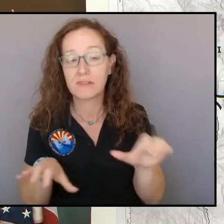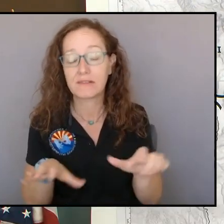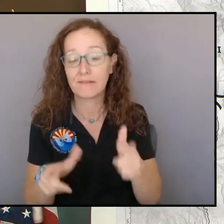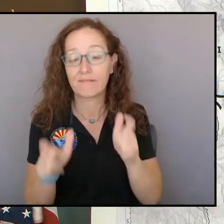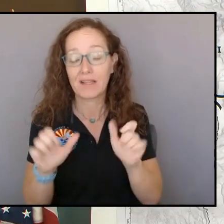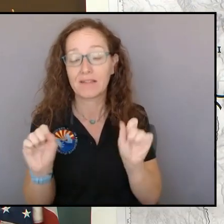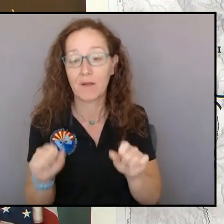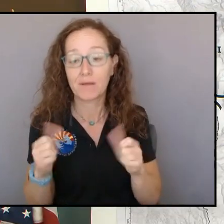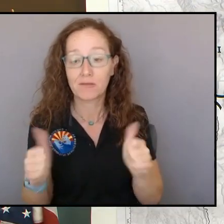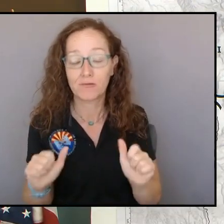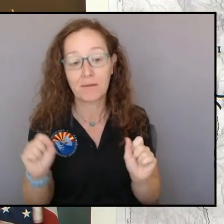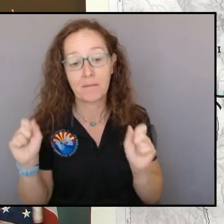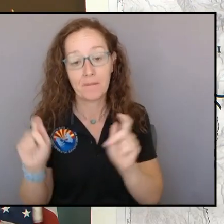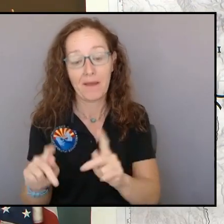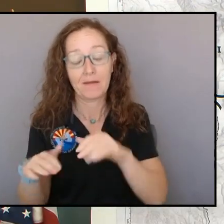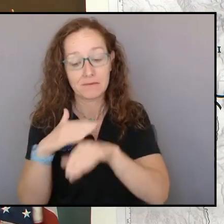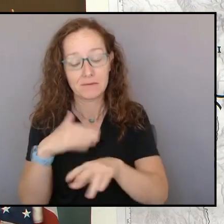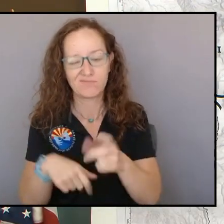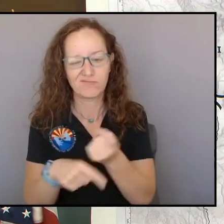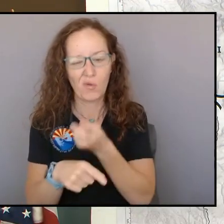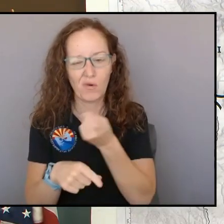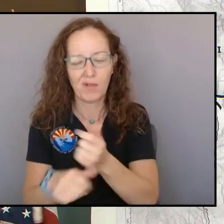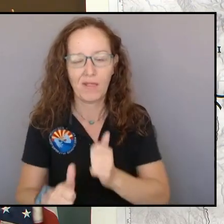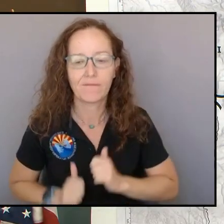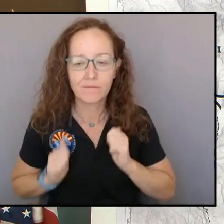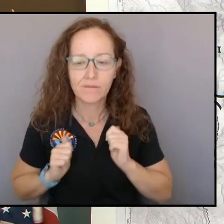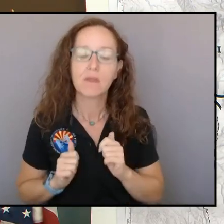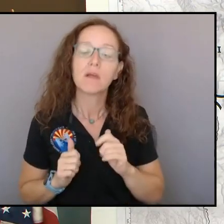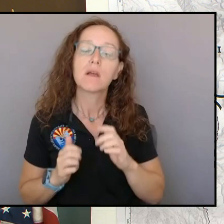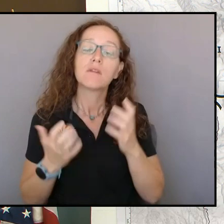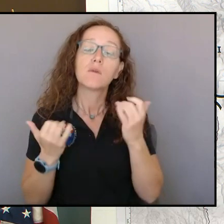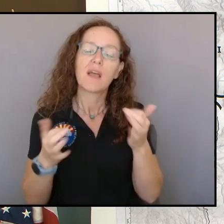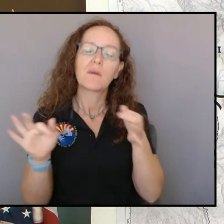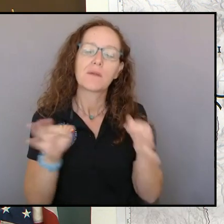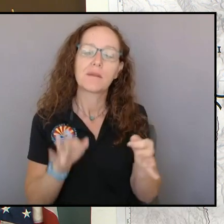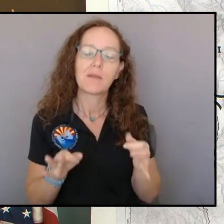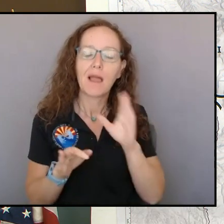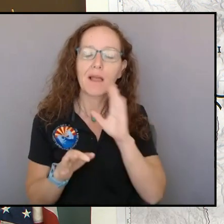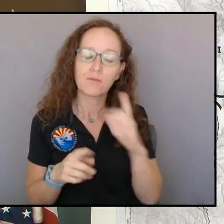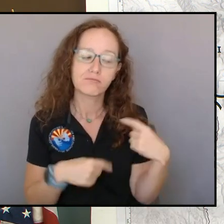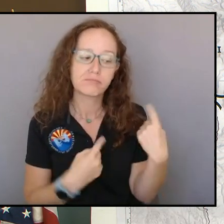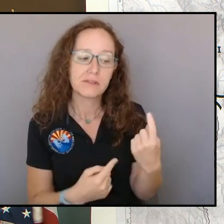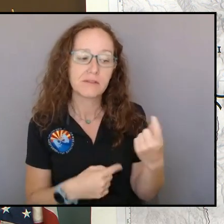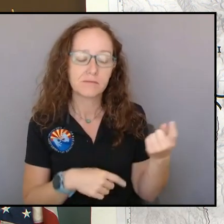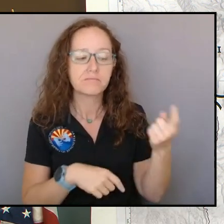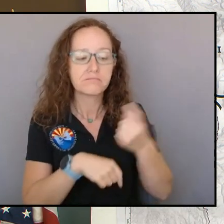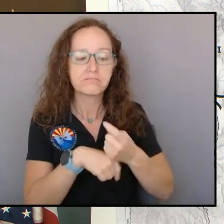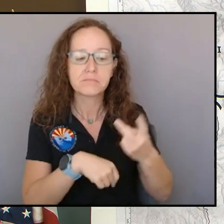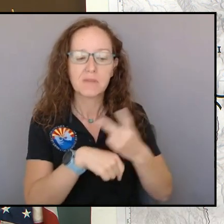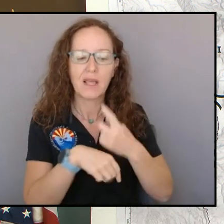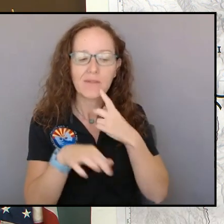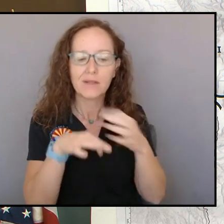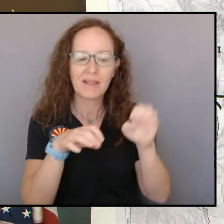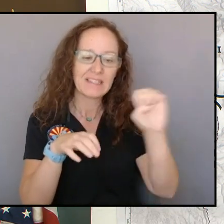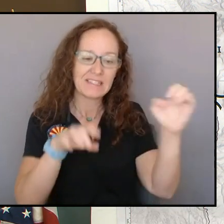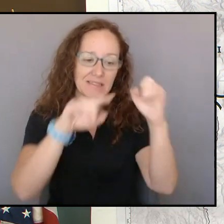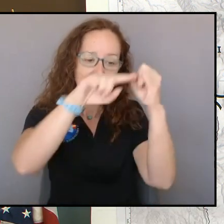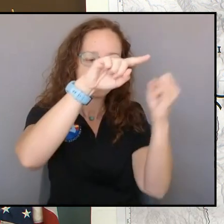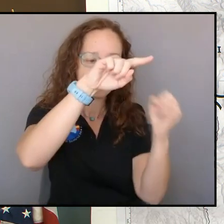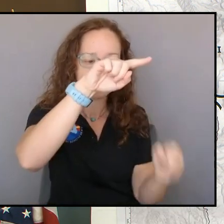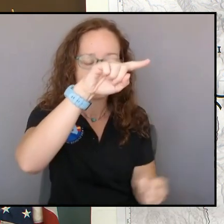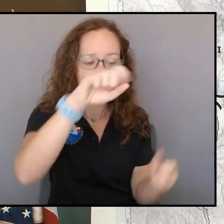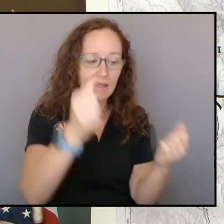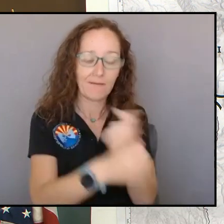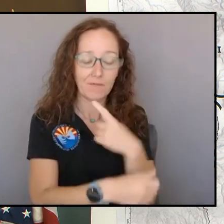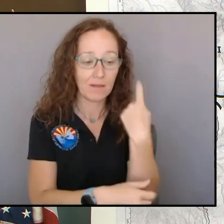couple things going on in this area. I know I've talked the last few days on the east side of the incident as far as everything's looking good, it's